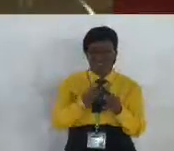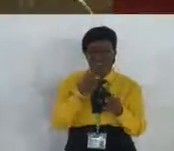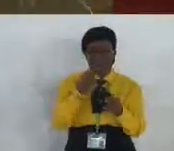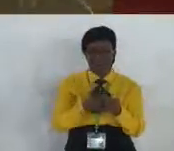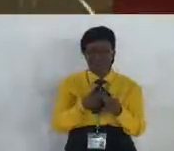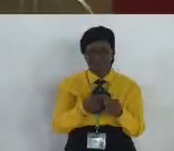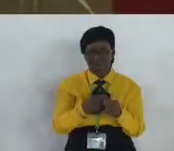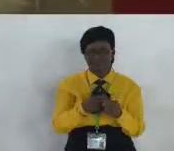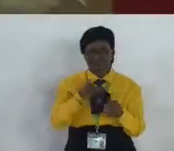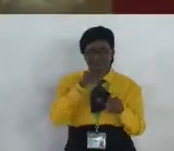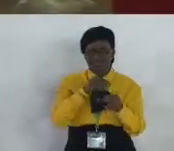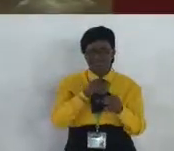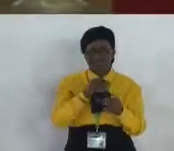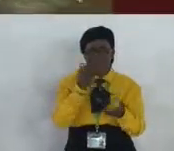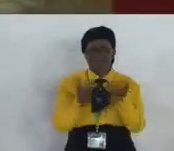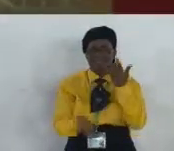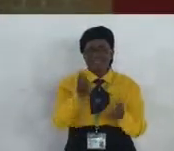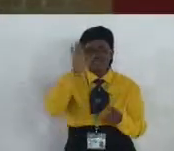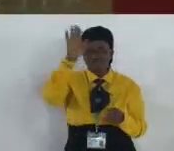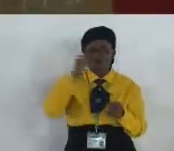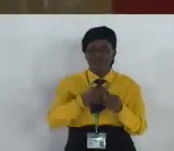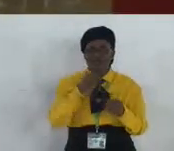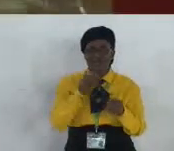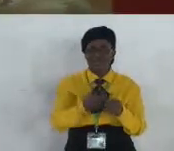May your name be glorified.